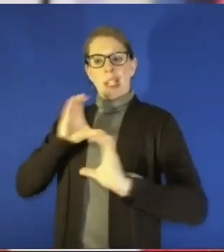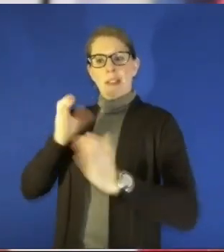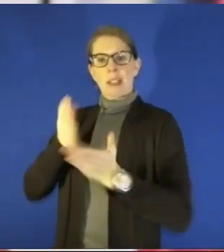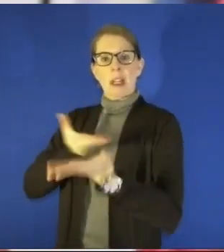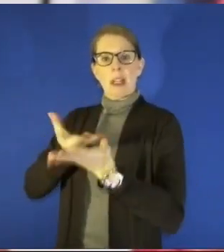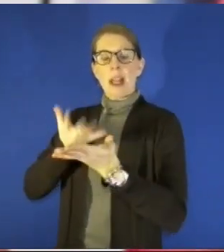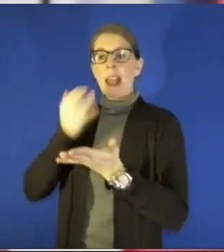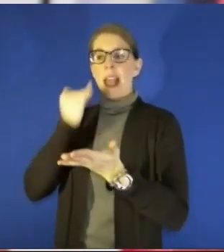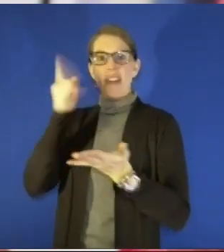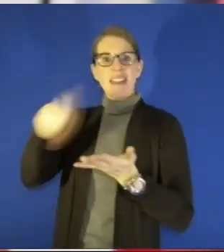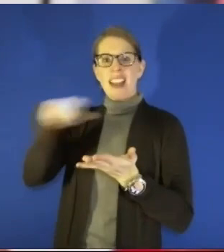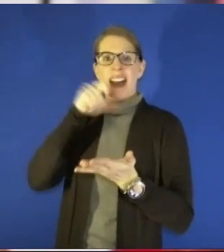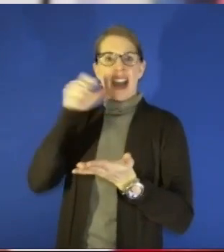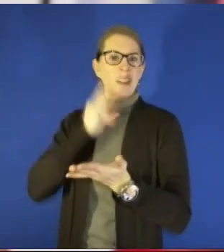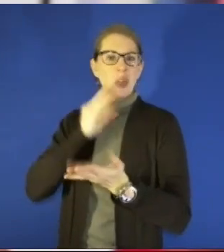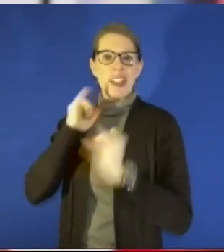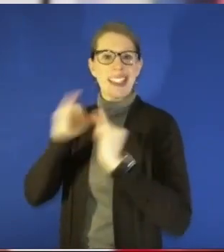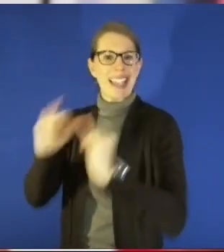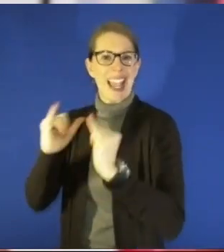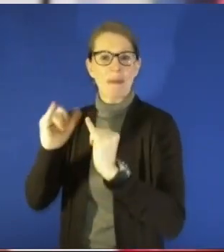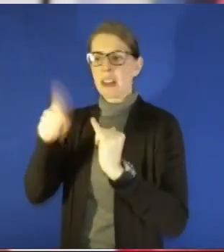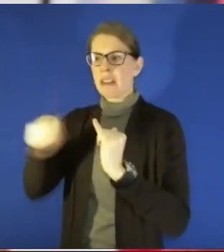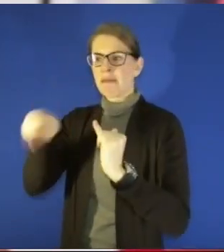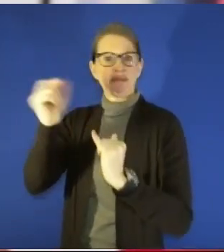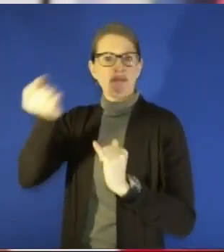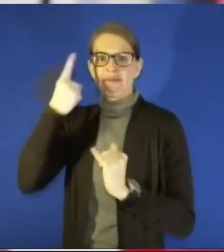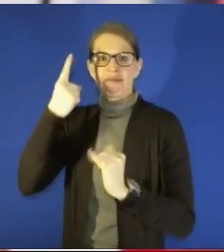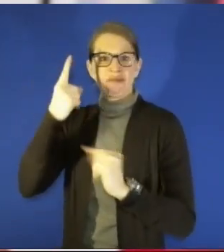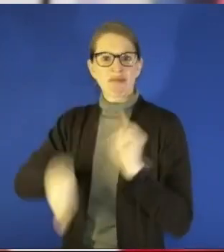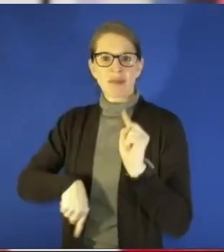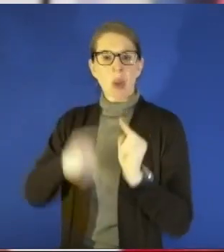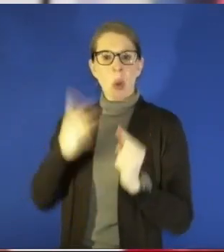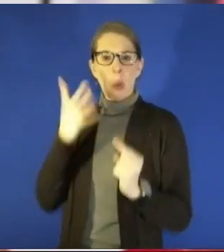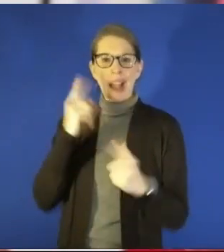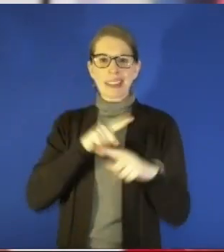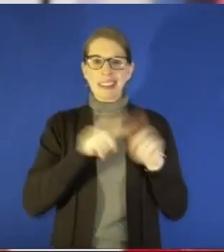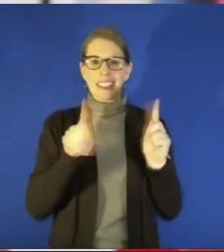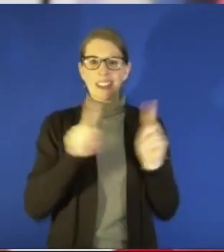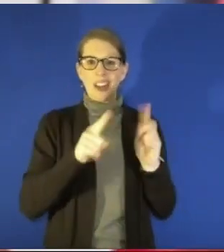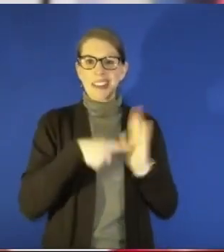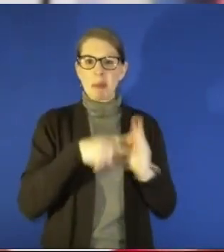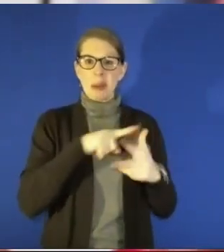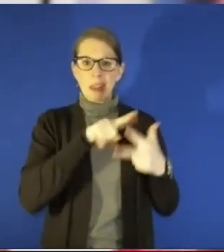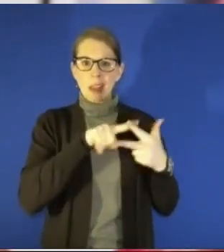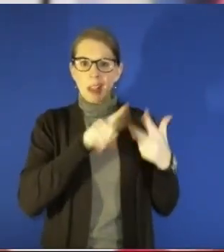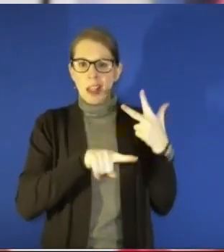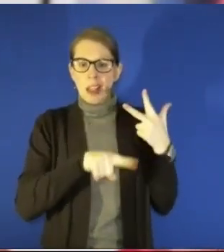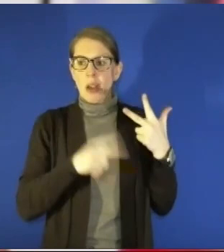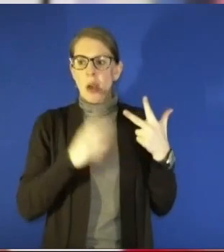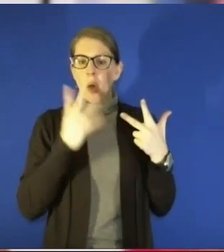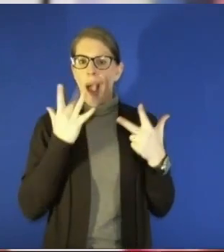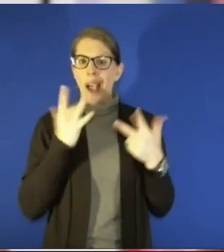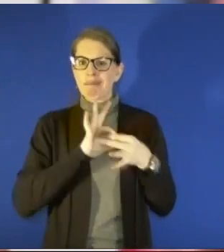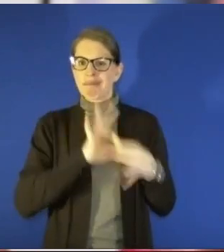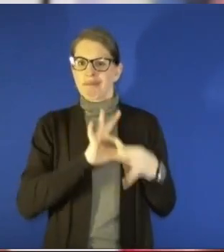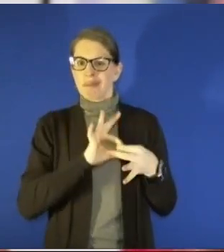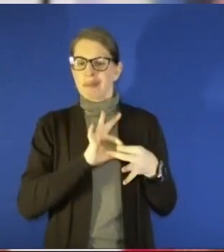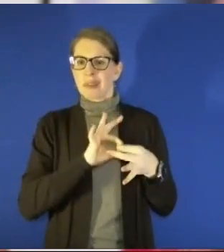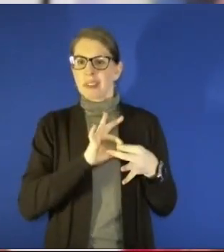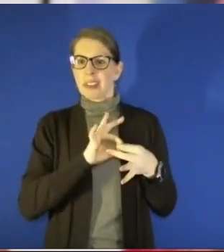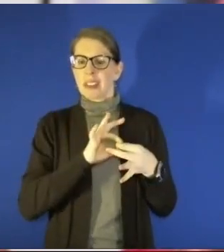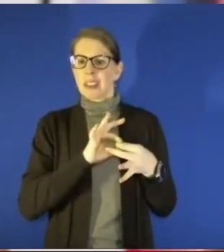really hard for them to understand why all these different symptoms would be something that you would